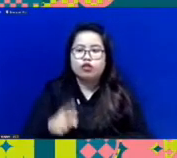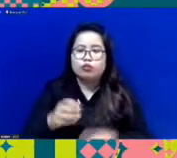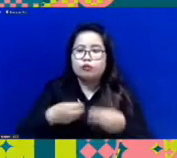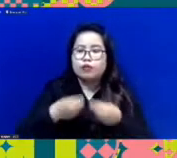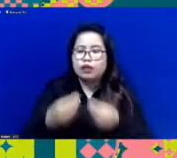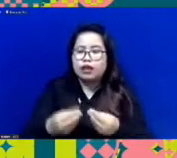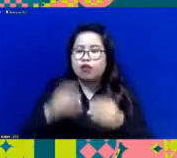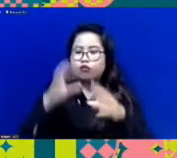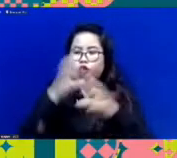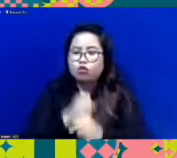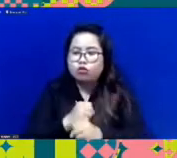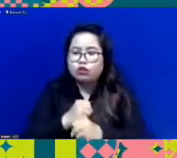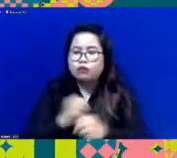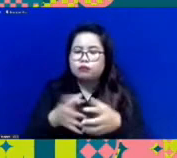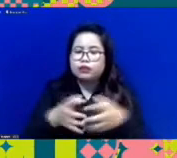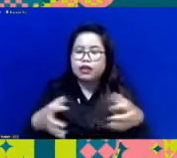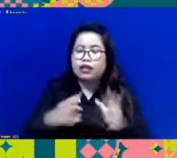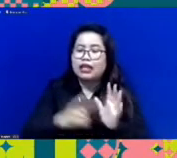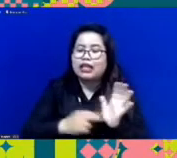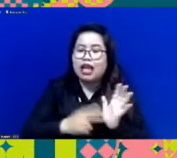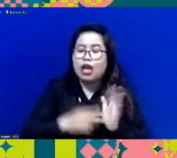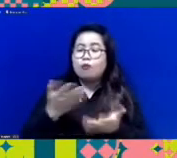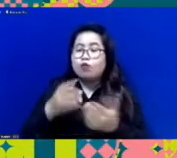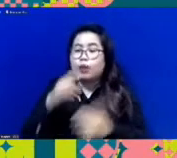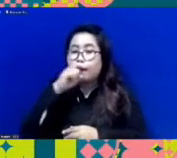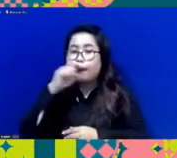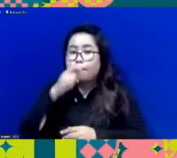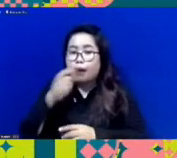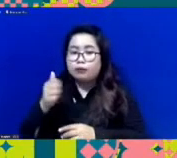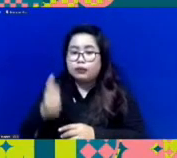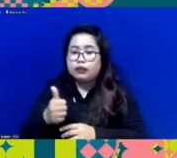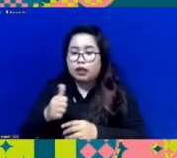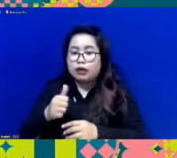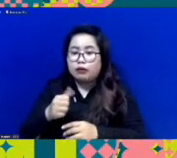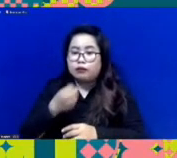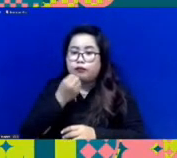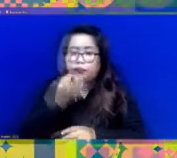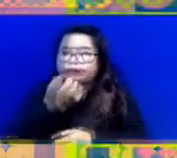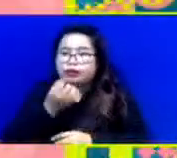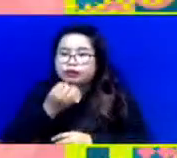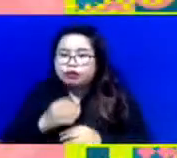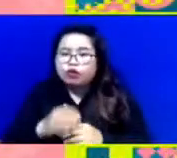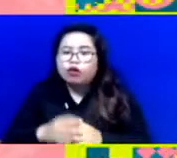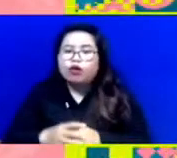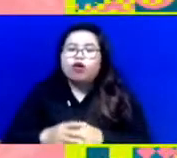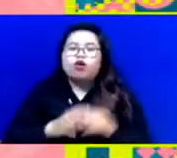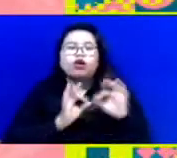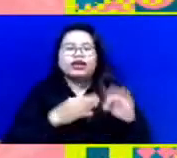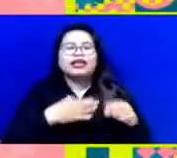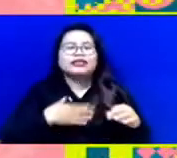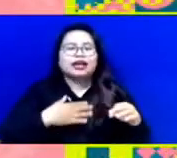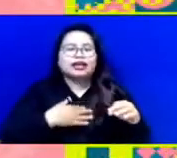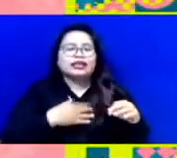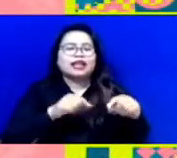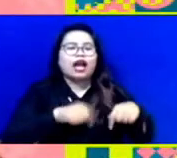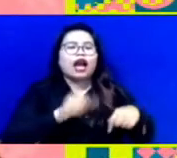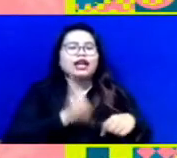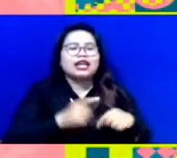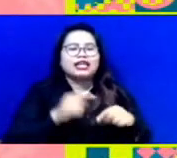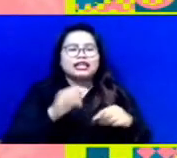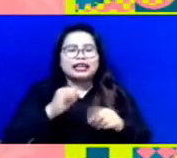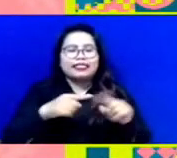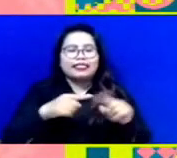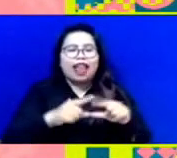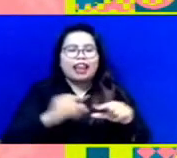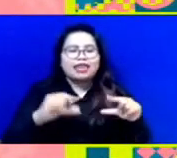Baba Shiv. Namaste. Namaste. Namaste. Thank you very much. I'm in Italy at 5:50 in the